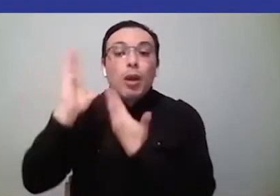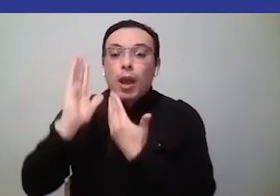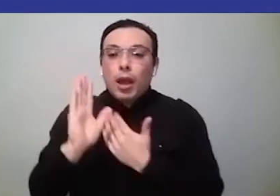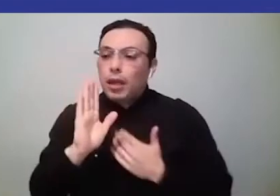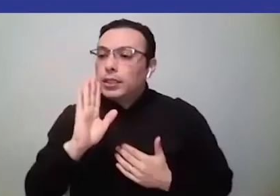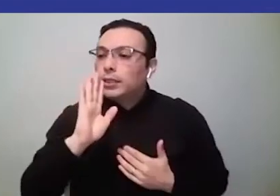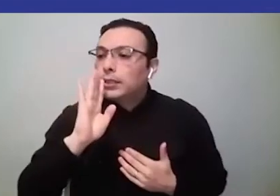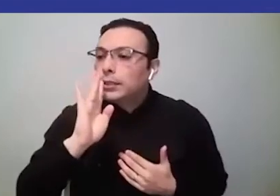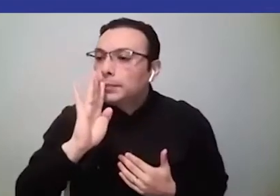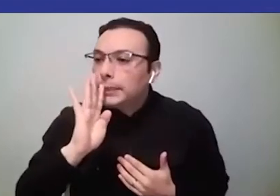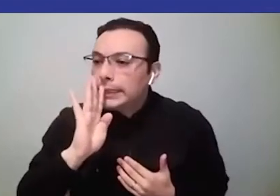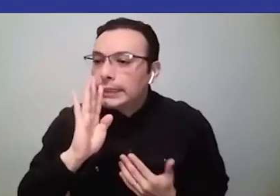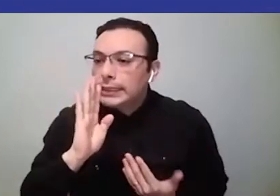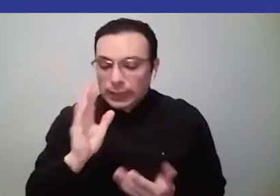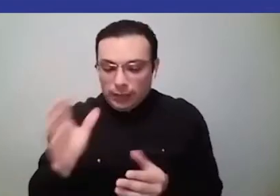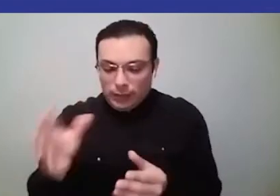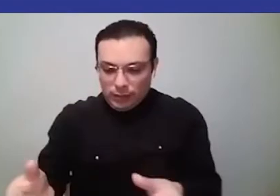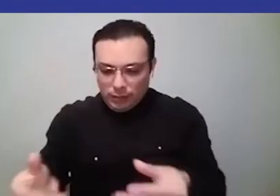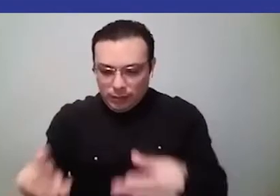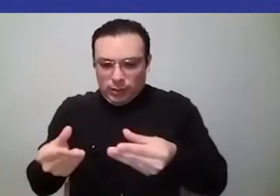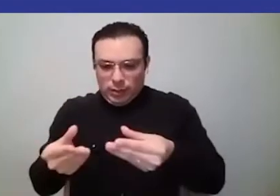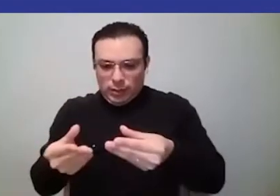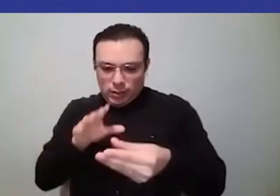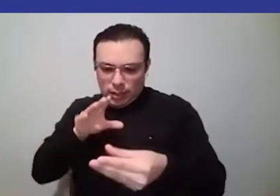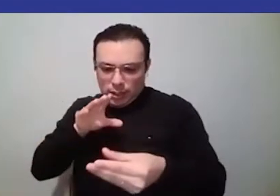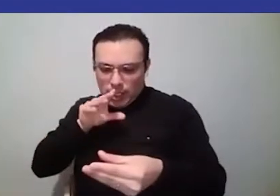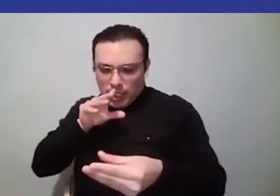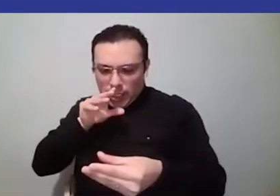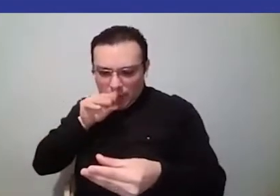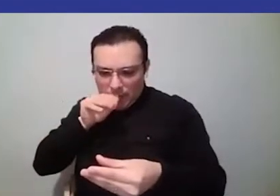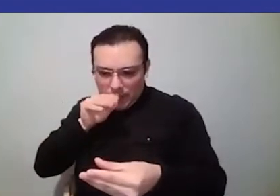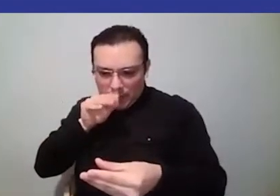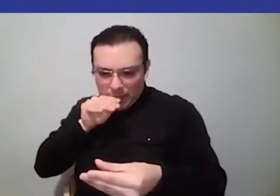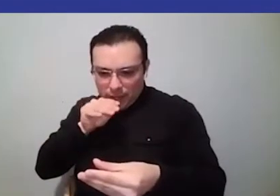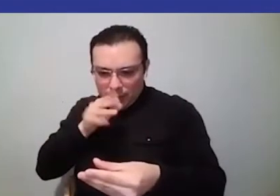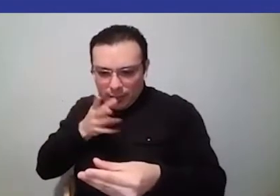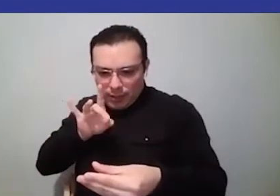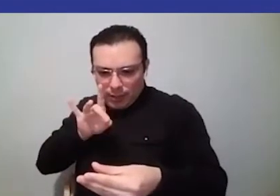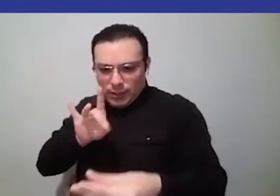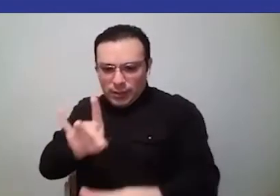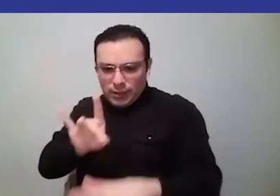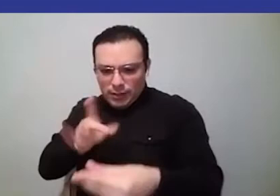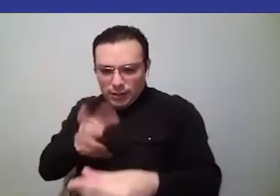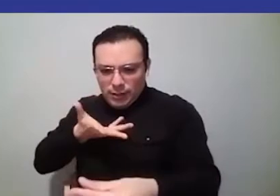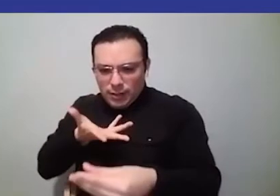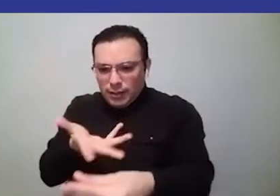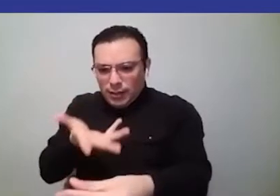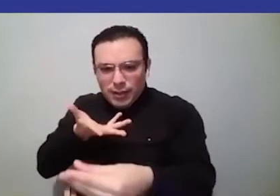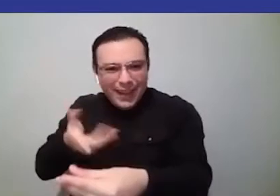you know, the belongings that we're speaking of